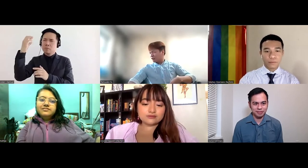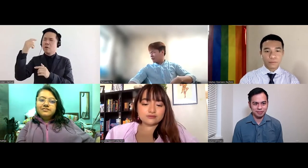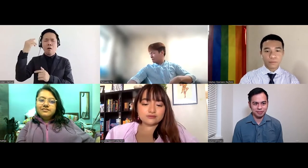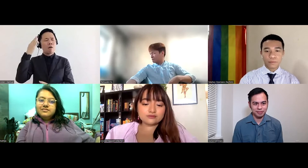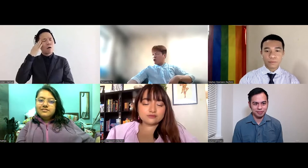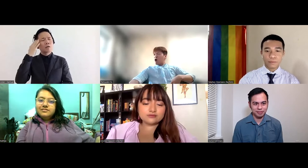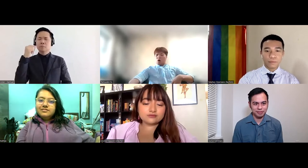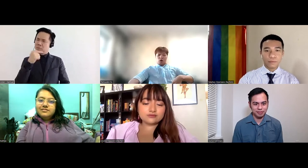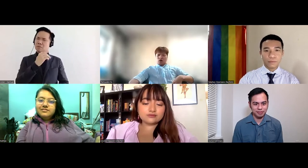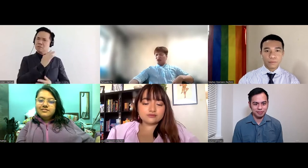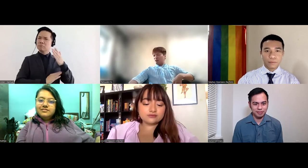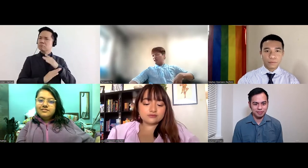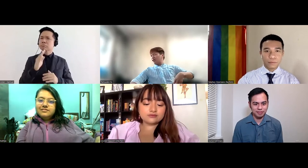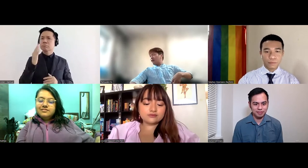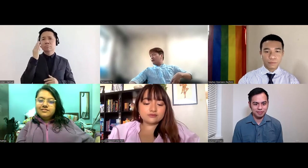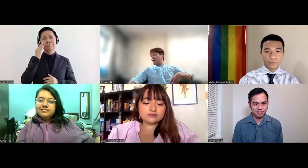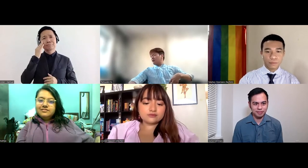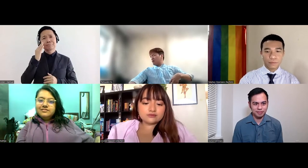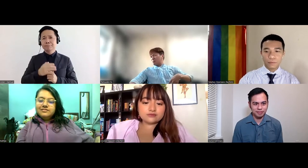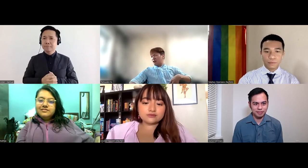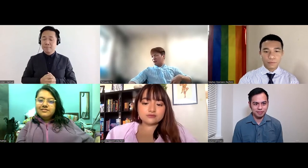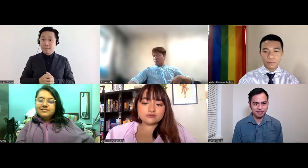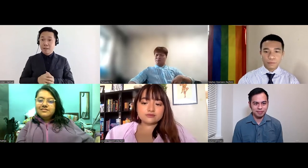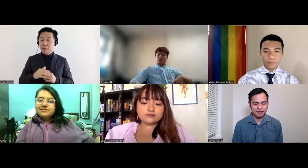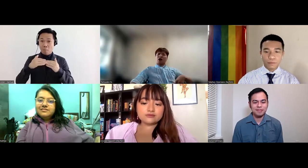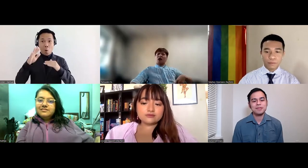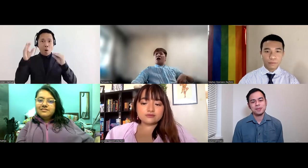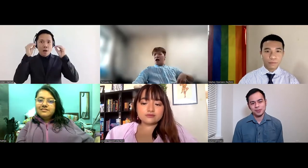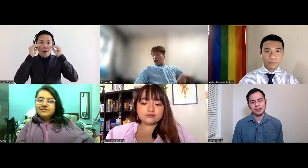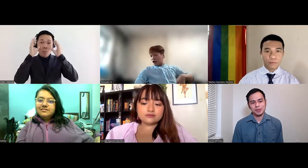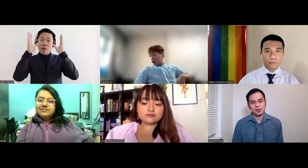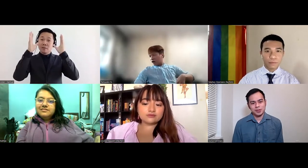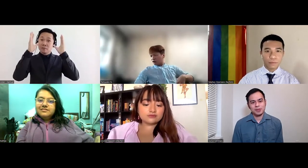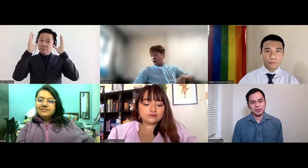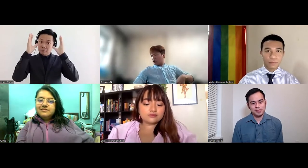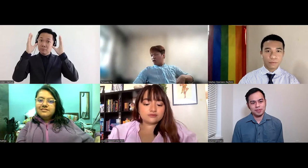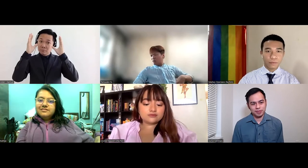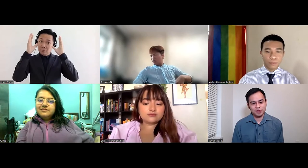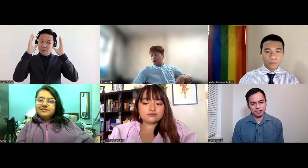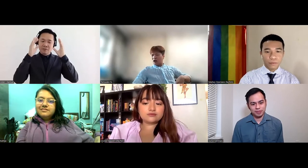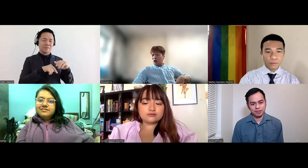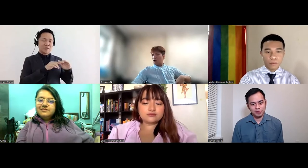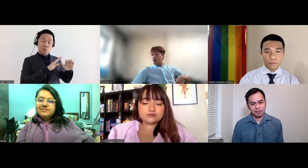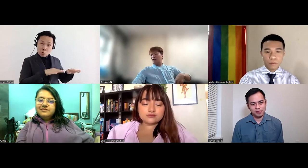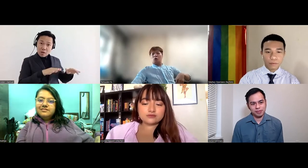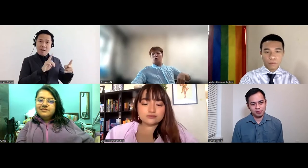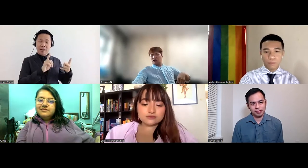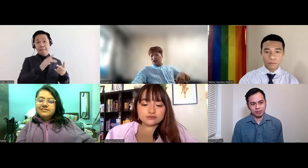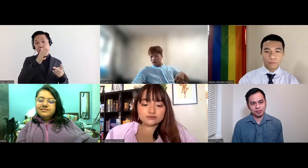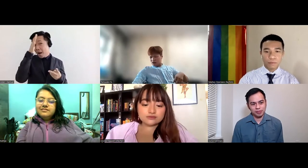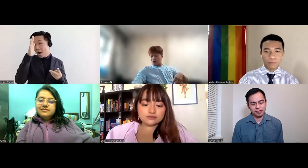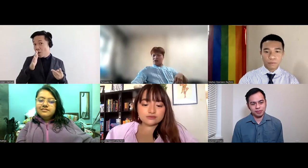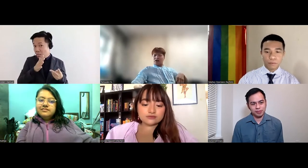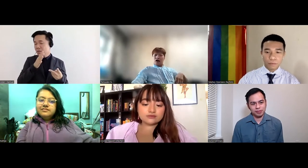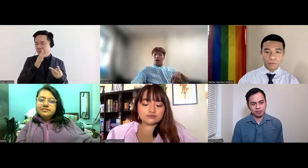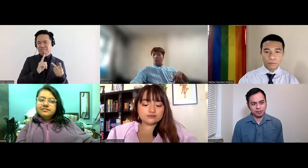the awareness about disabled children and their parents, because parenting